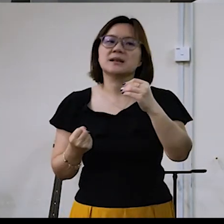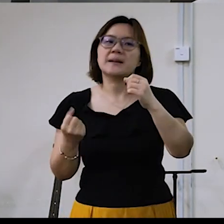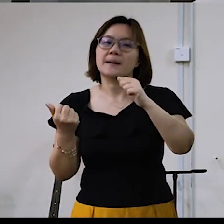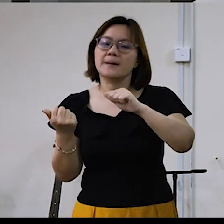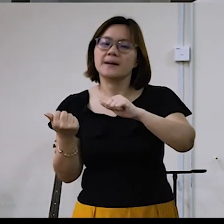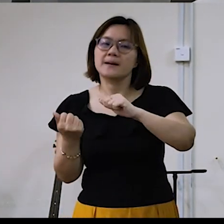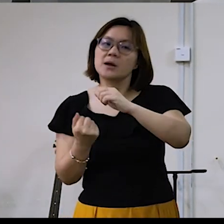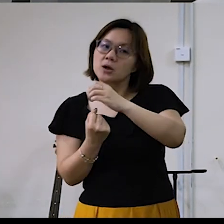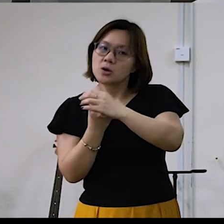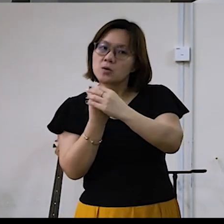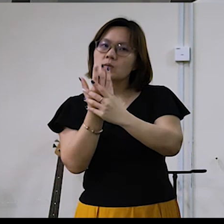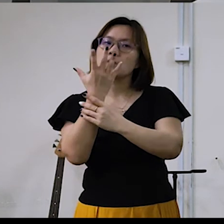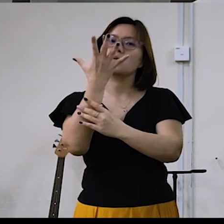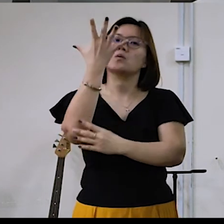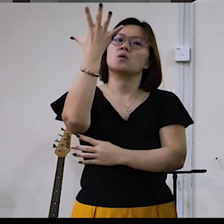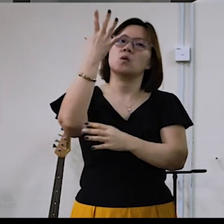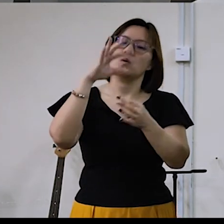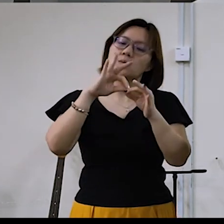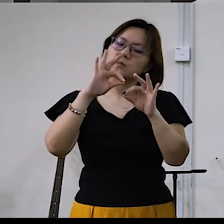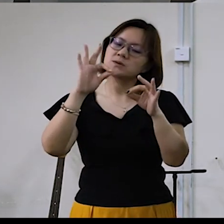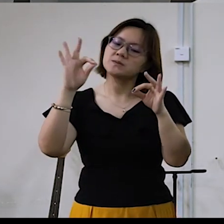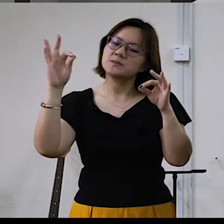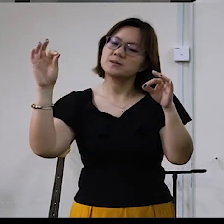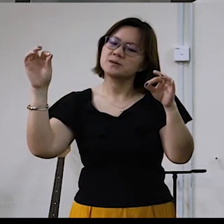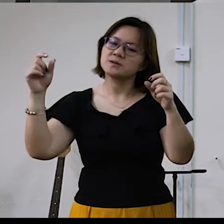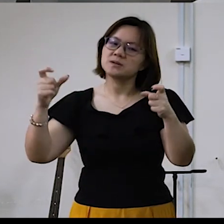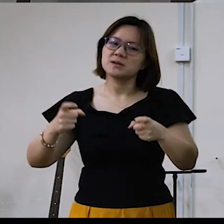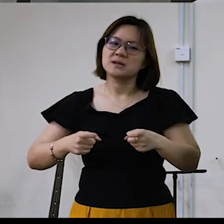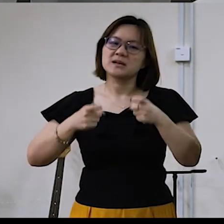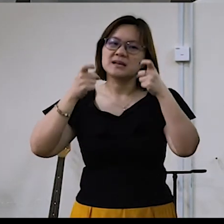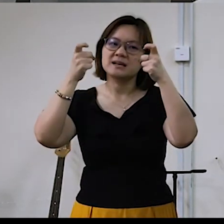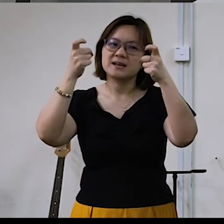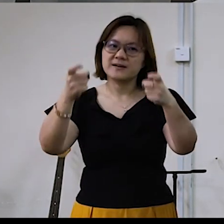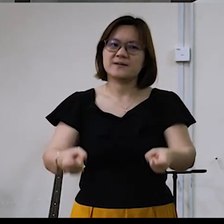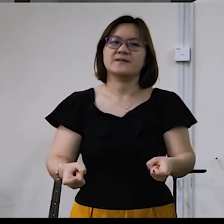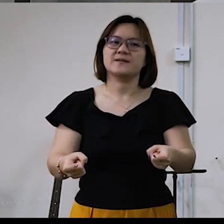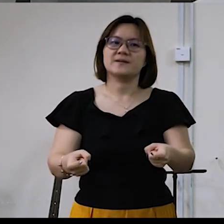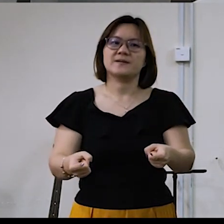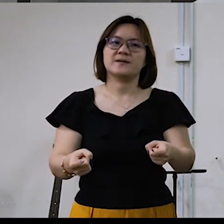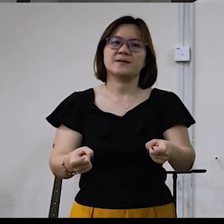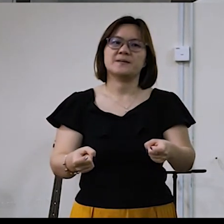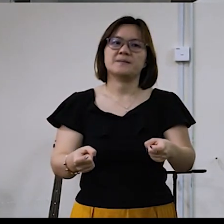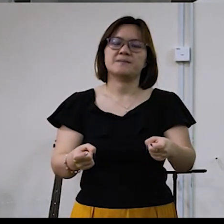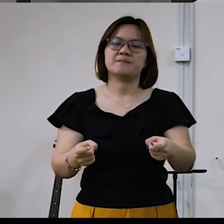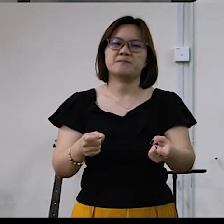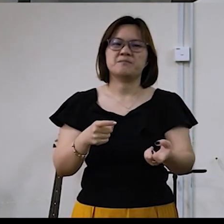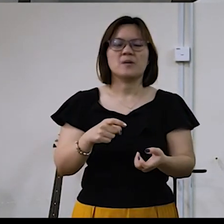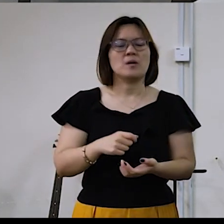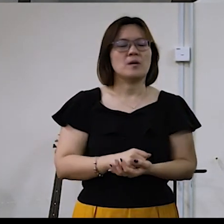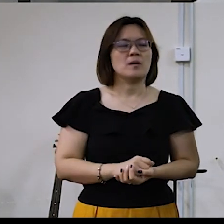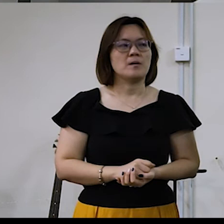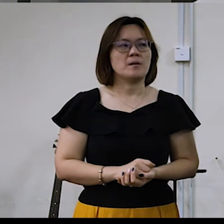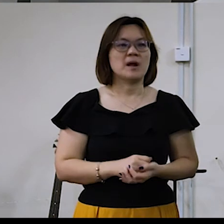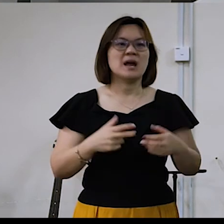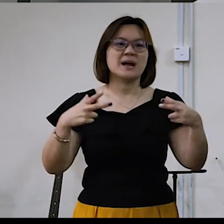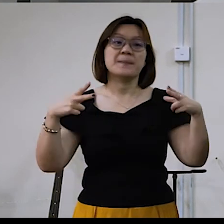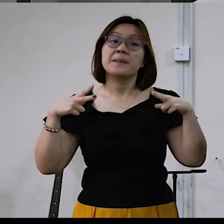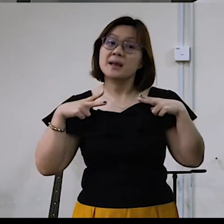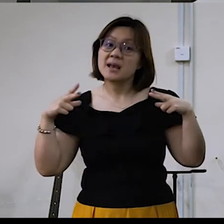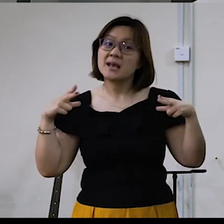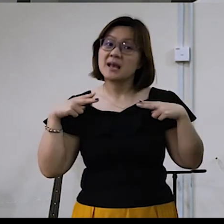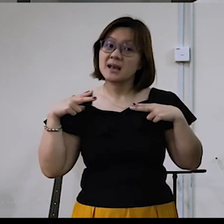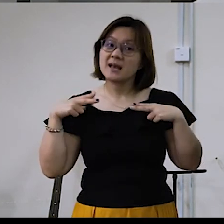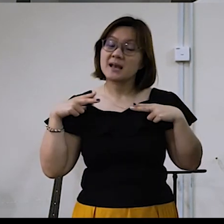that the Bible speaks about. Prophecy, interpretation, healing. If you are not filled with the Spirit, you